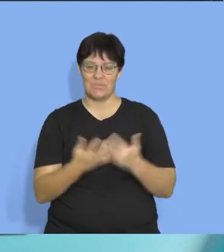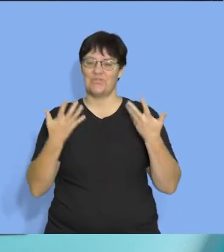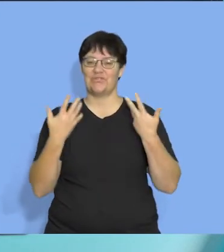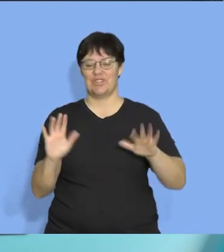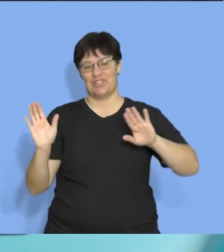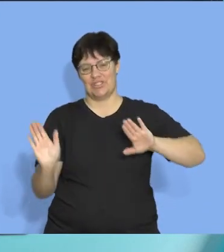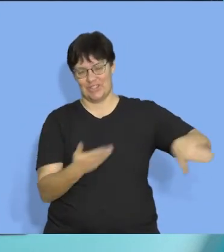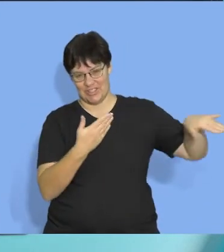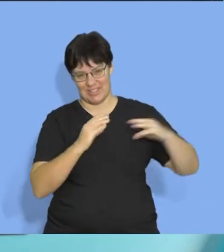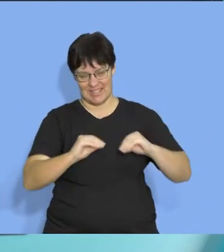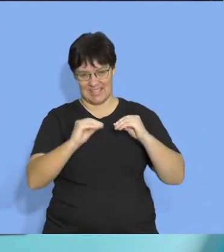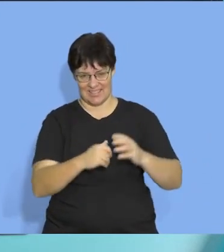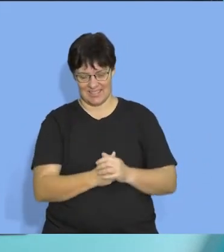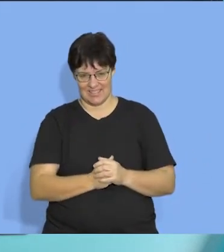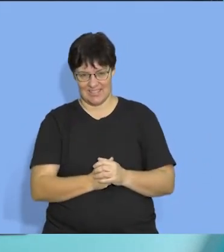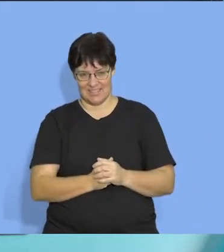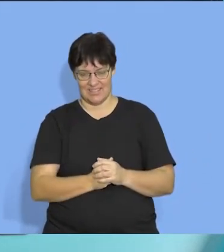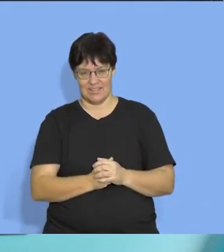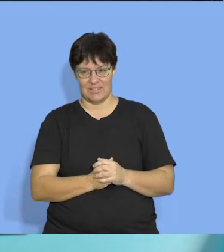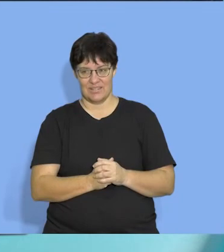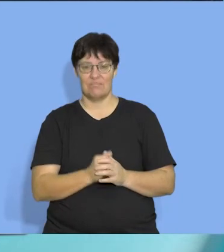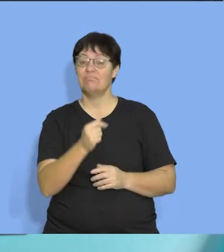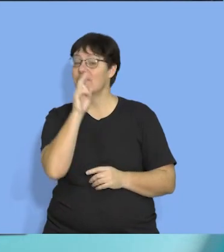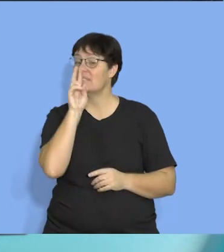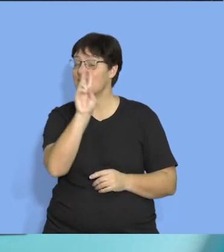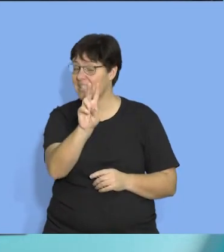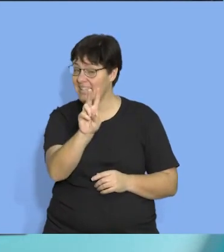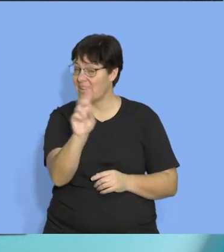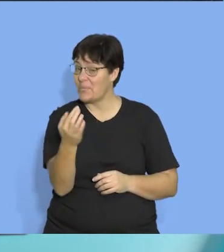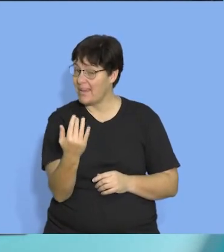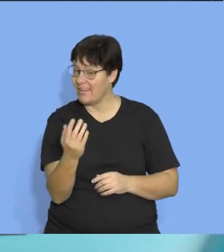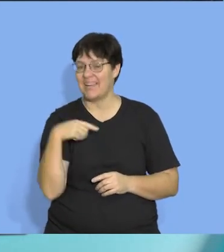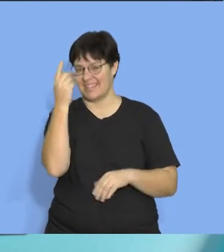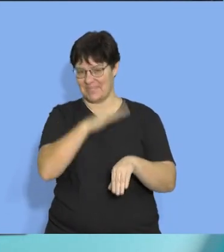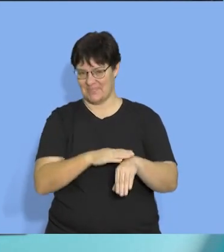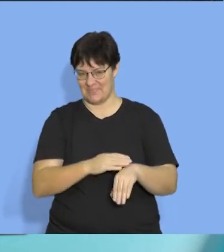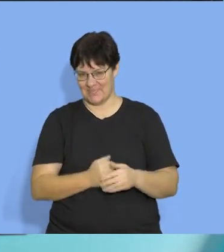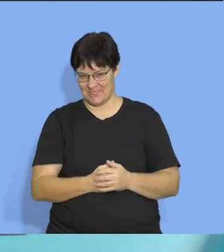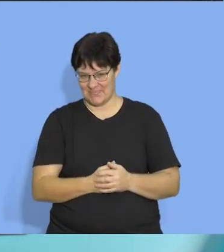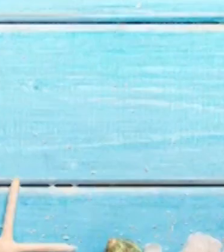done for this lesson. So, I will see you next time.